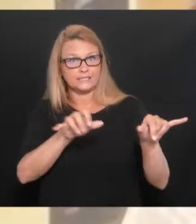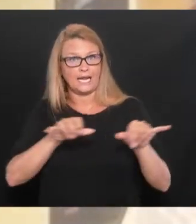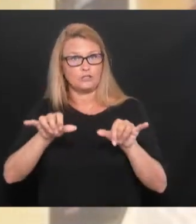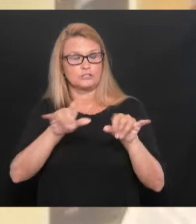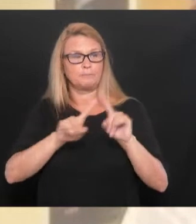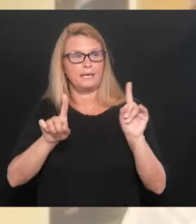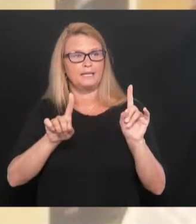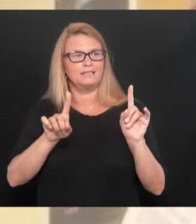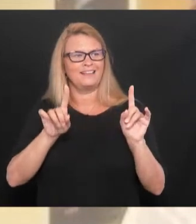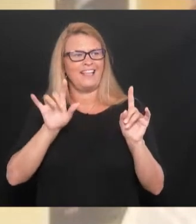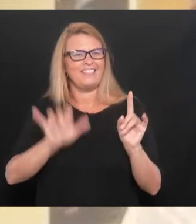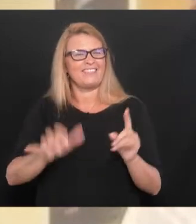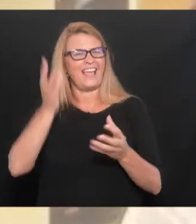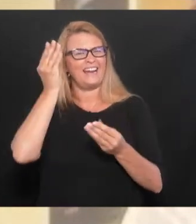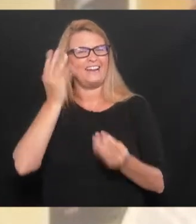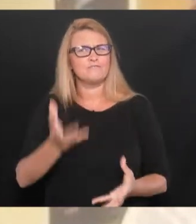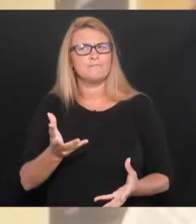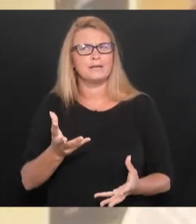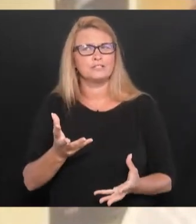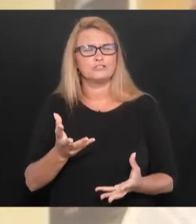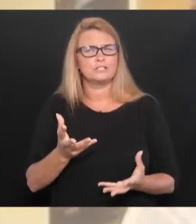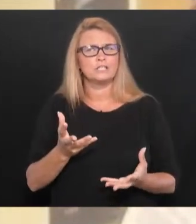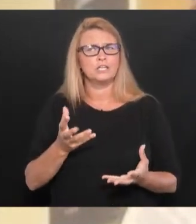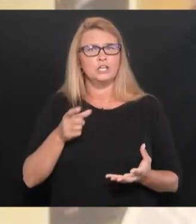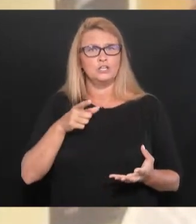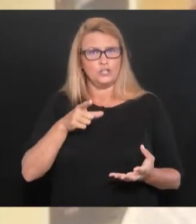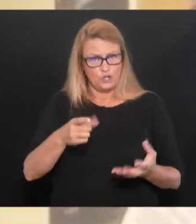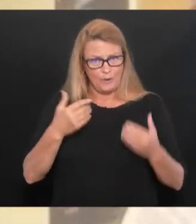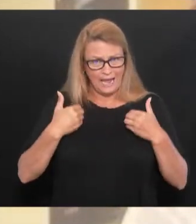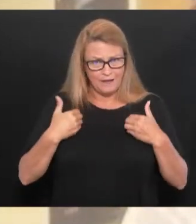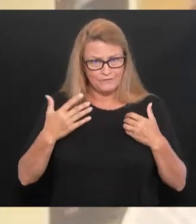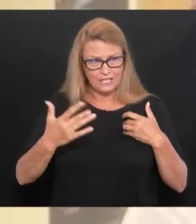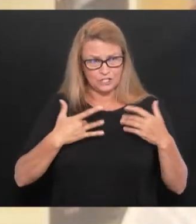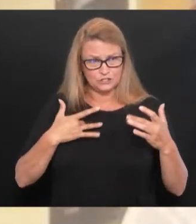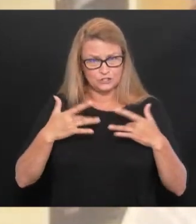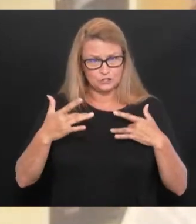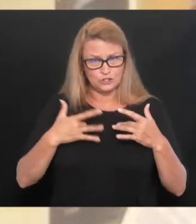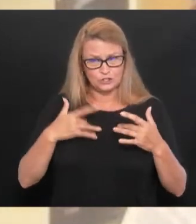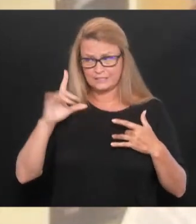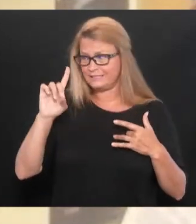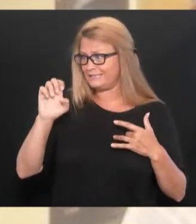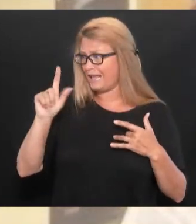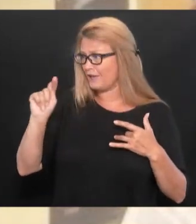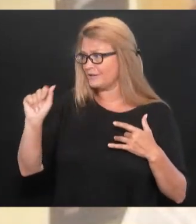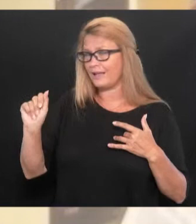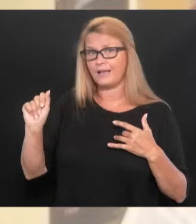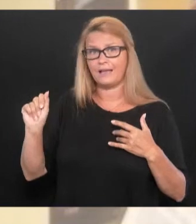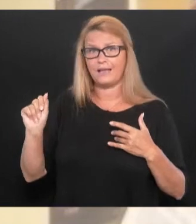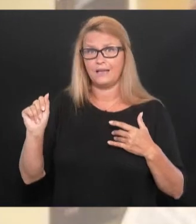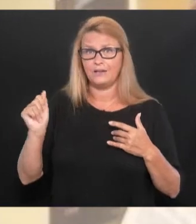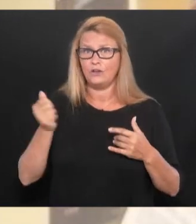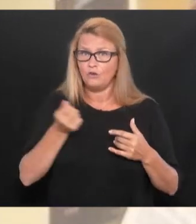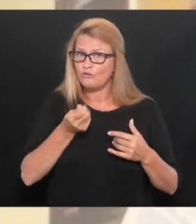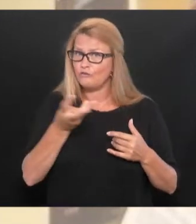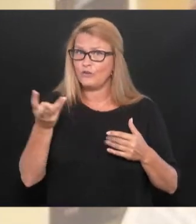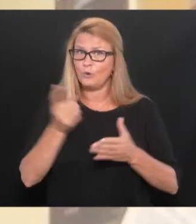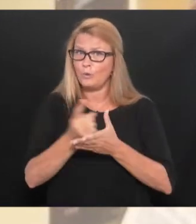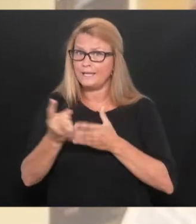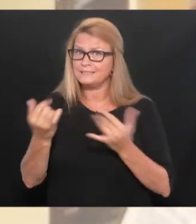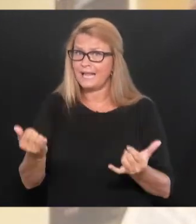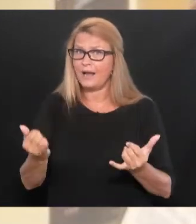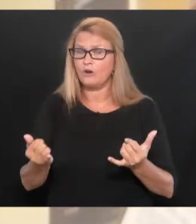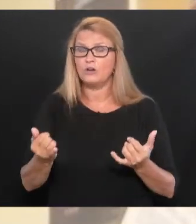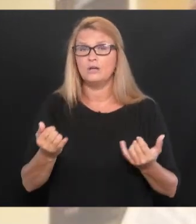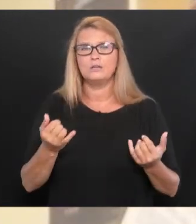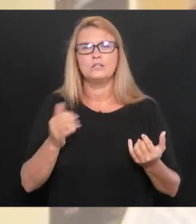all this information, Governor, and your concerns over the Delta variant that you've expressed for seemingly weeks on now, can you explain